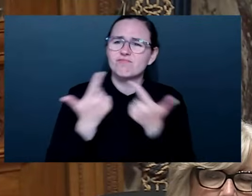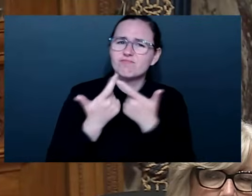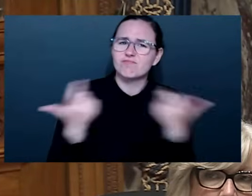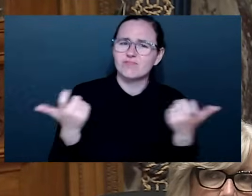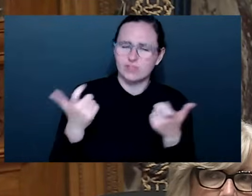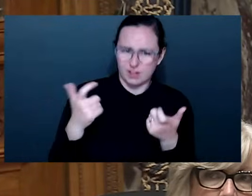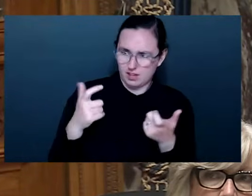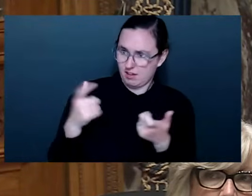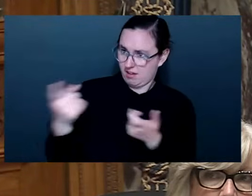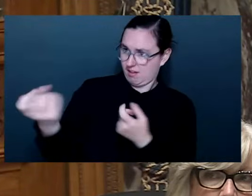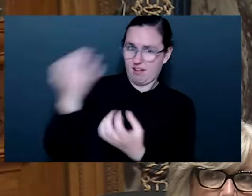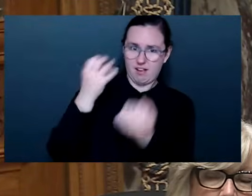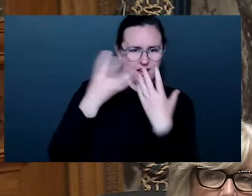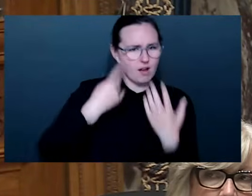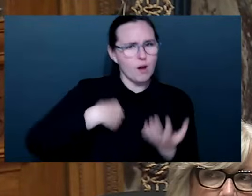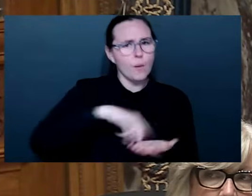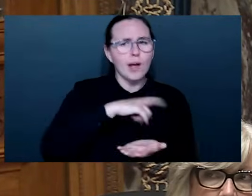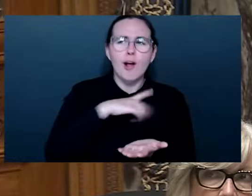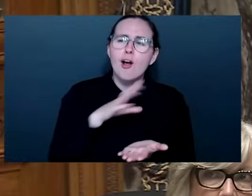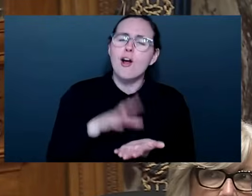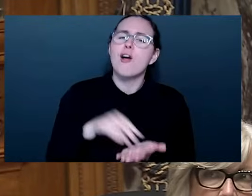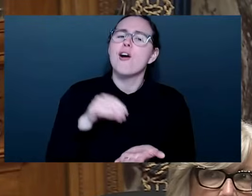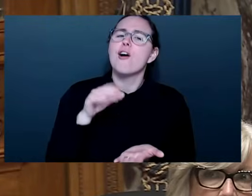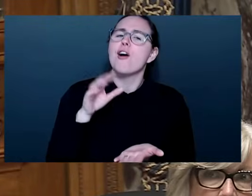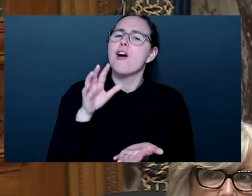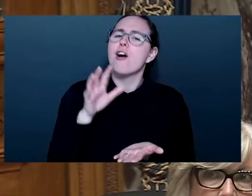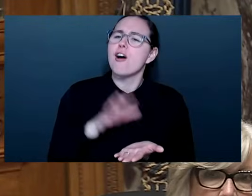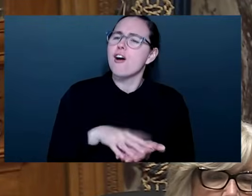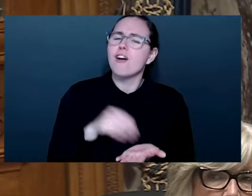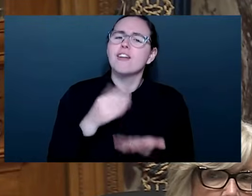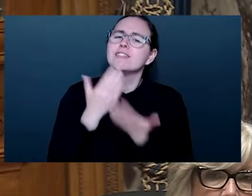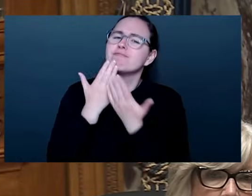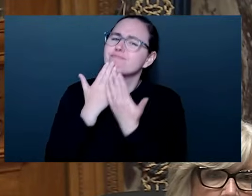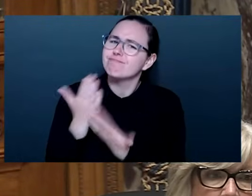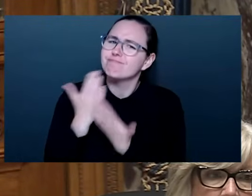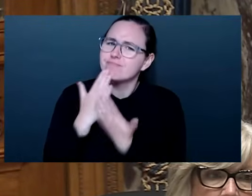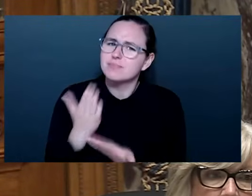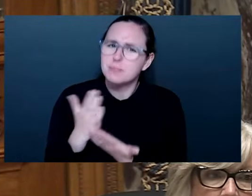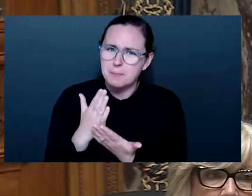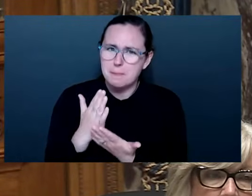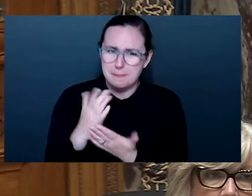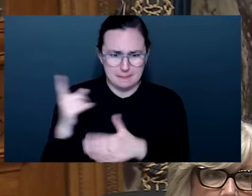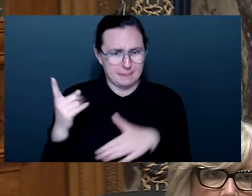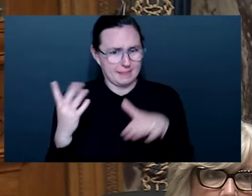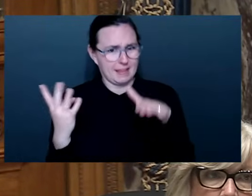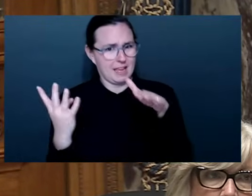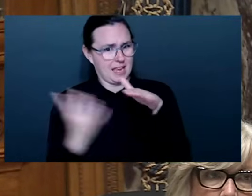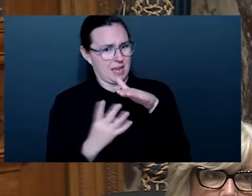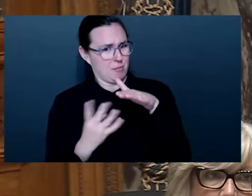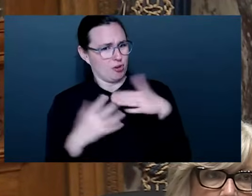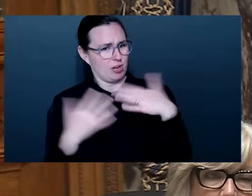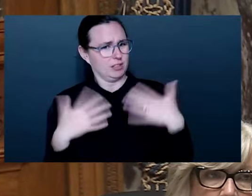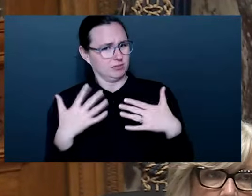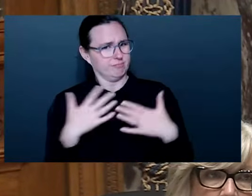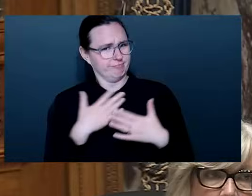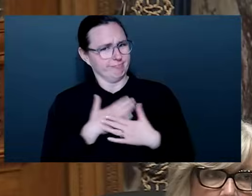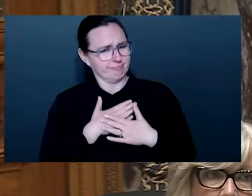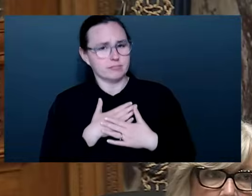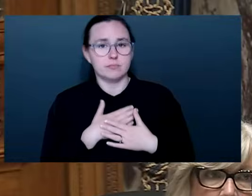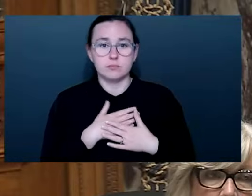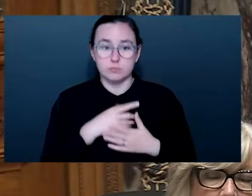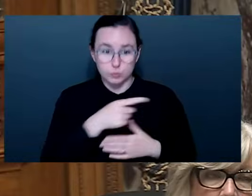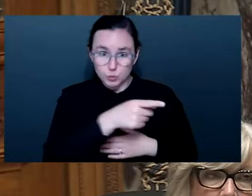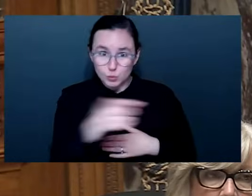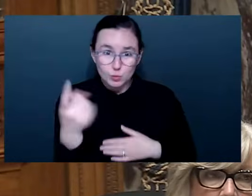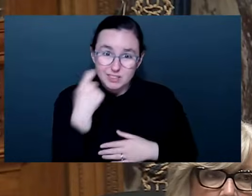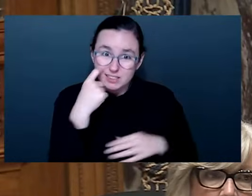midst. My message today to any new or temporary British Columbians is that you are not a burden.